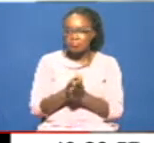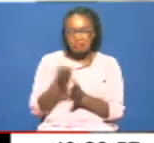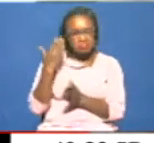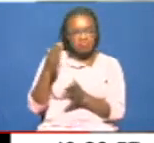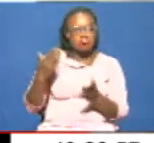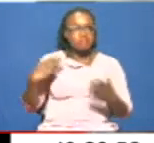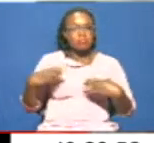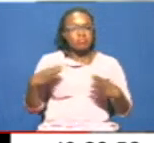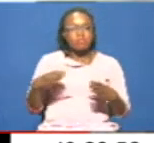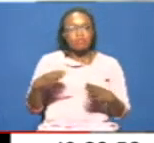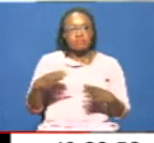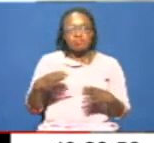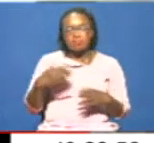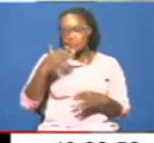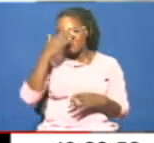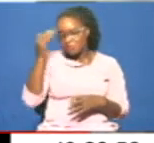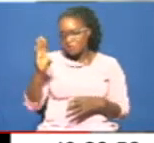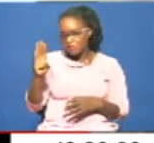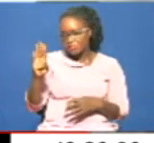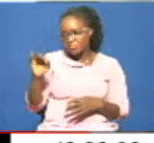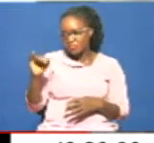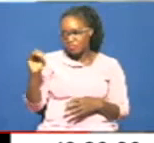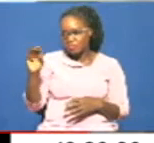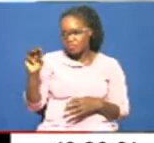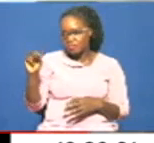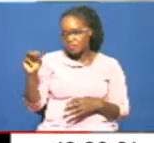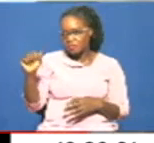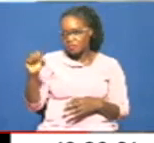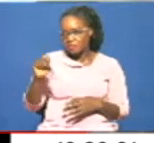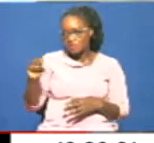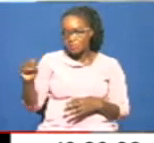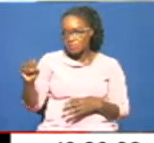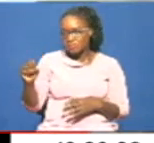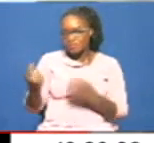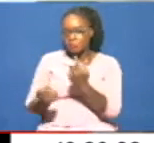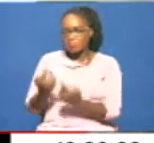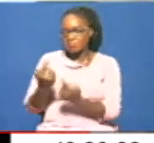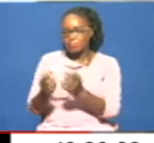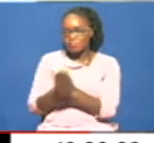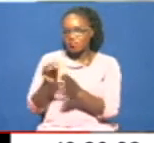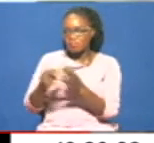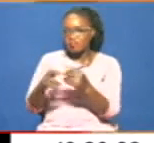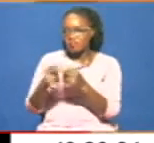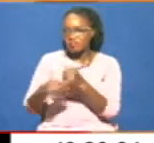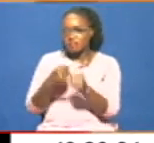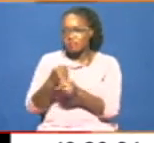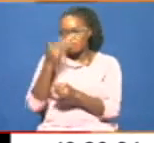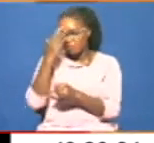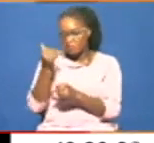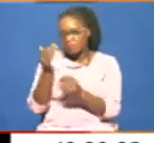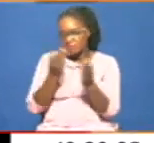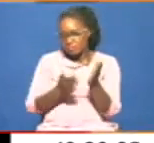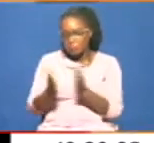wish away biomass stoves. Okay. For those, even within those 7 years, mm-hmm. because the